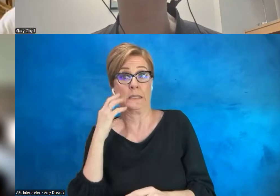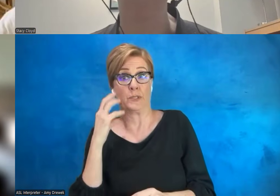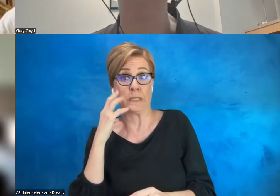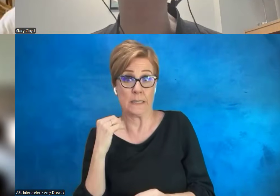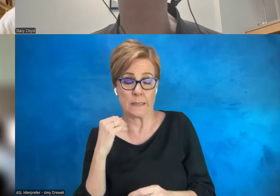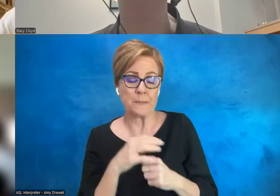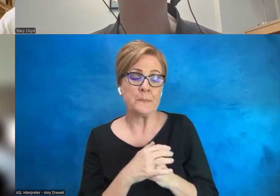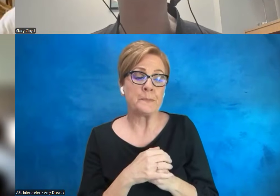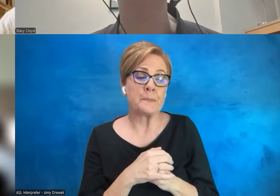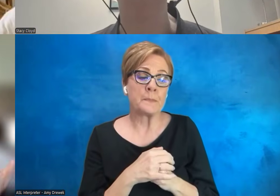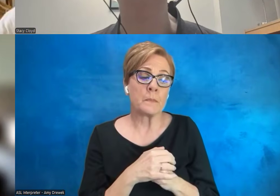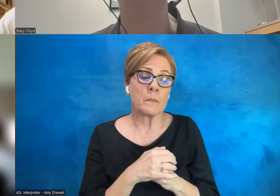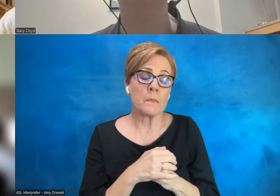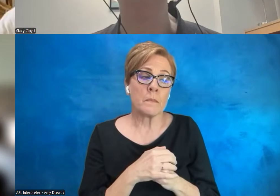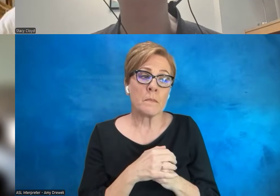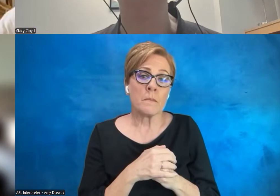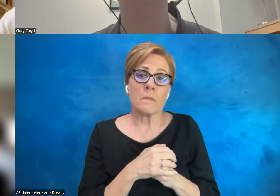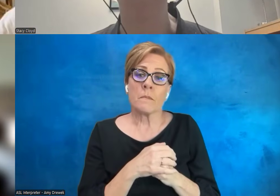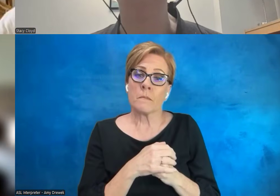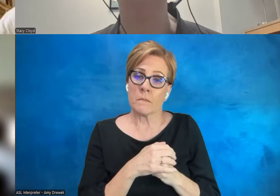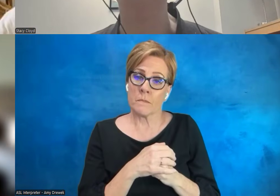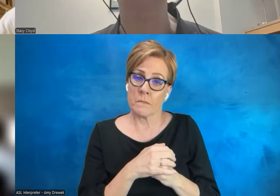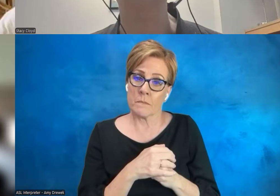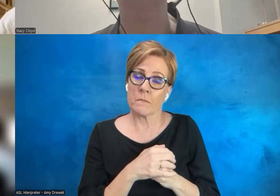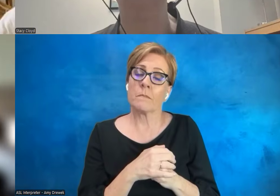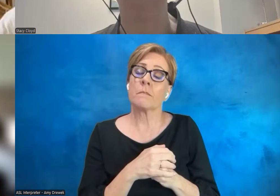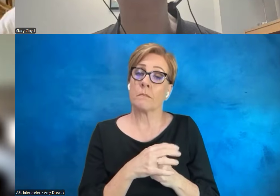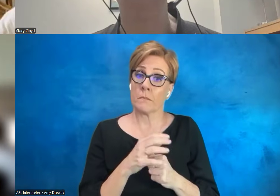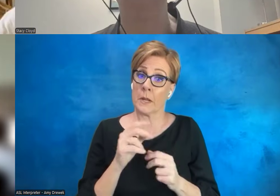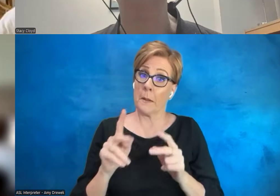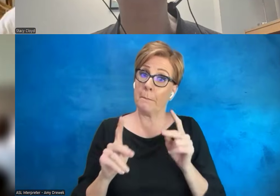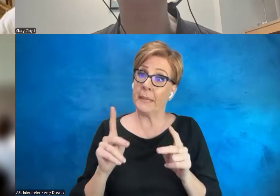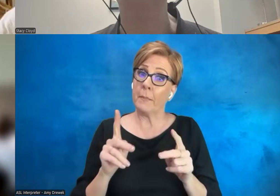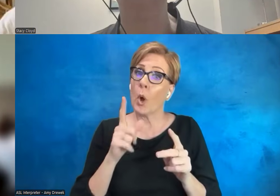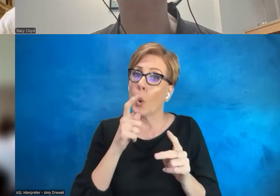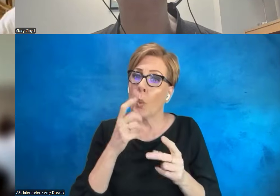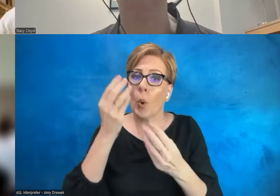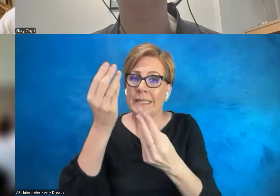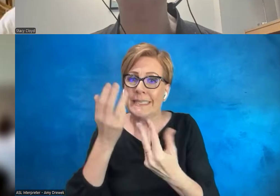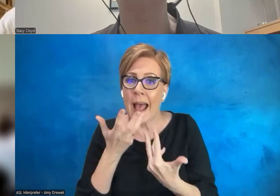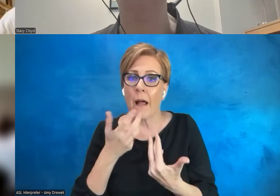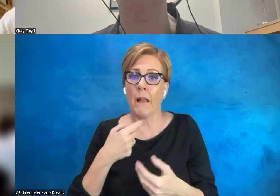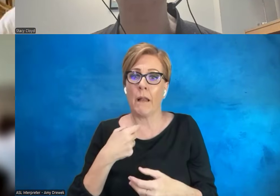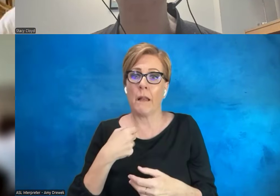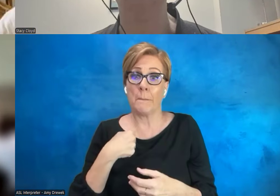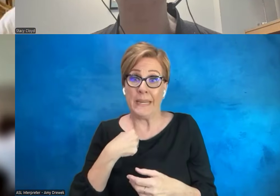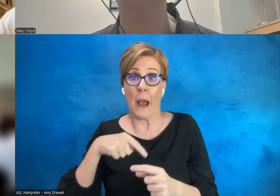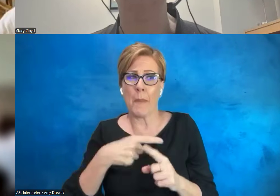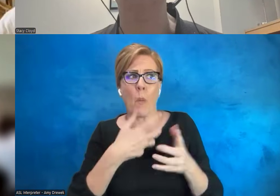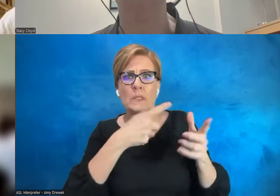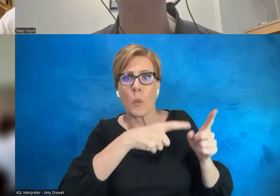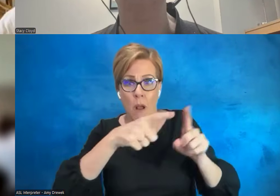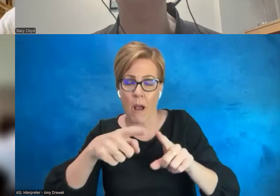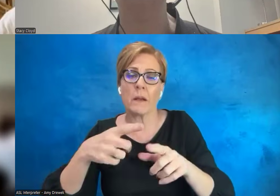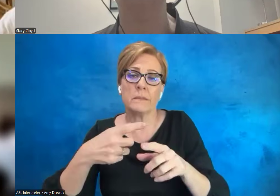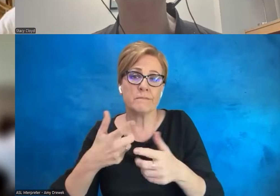year. I get a lot of my information from constituents who are calling or writing to our office to ask questions and ask